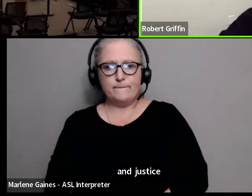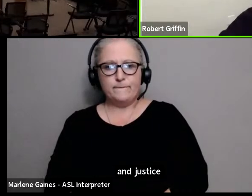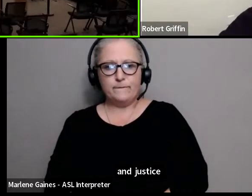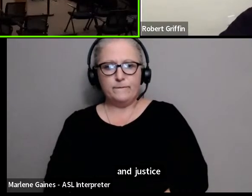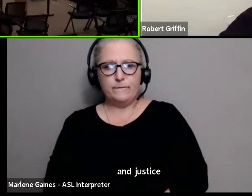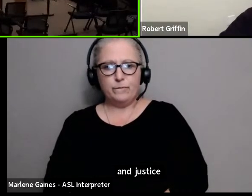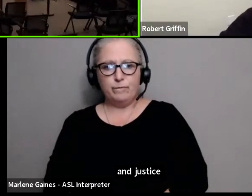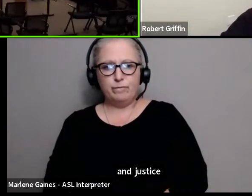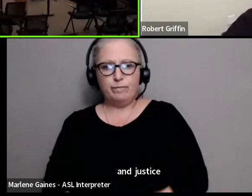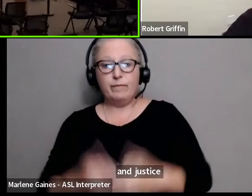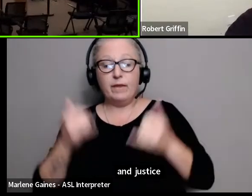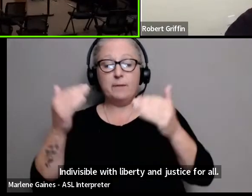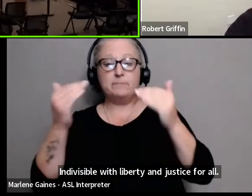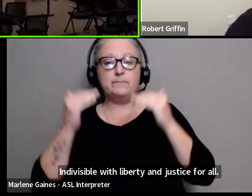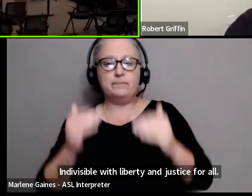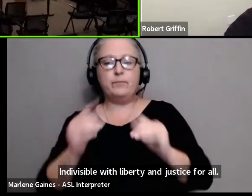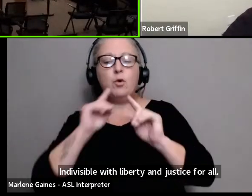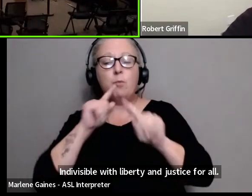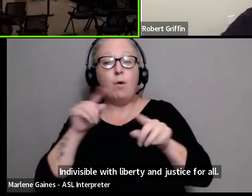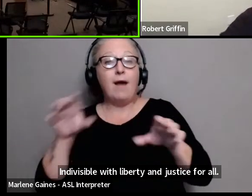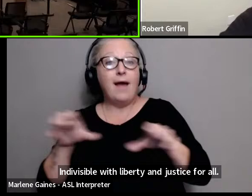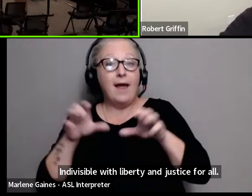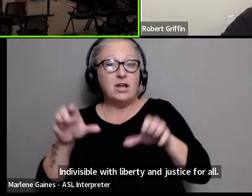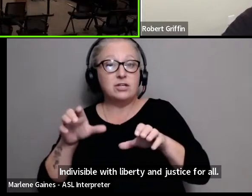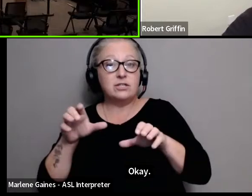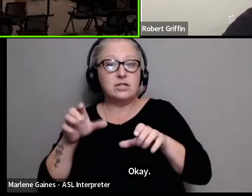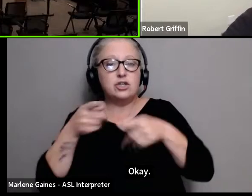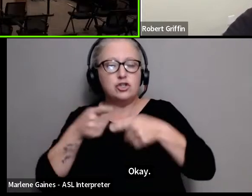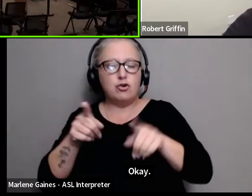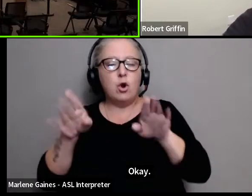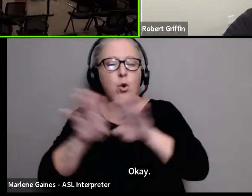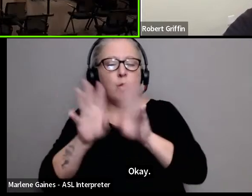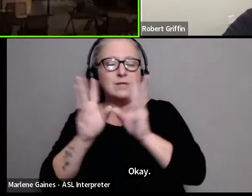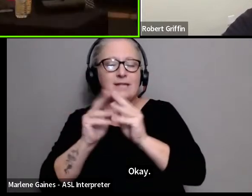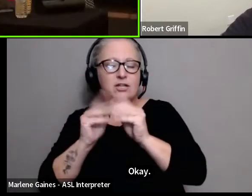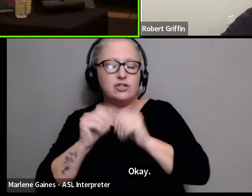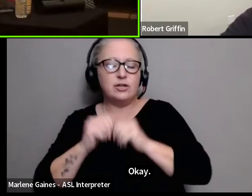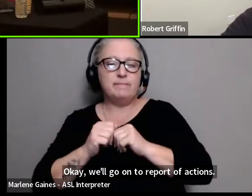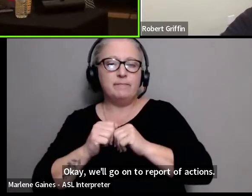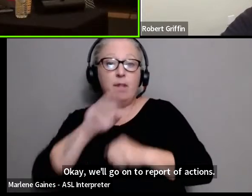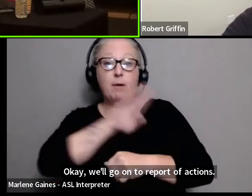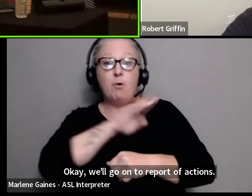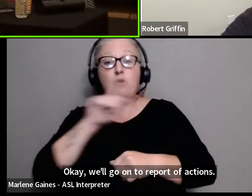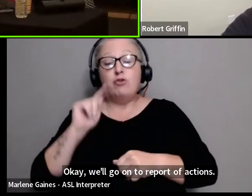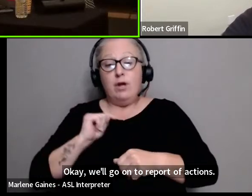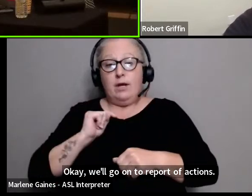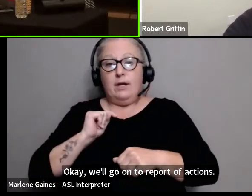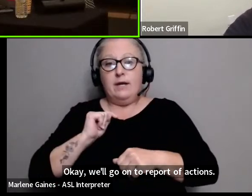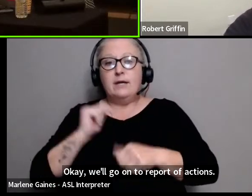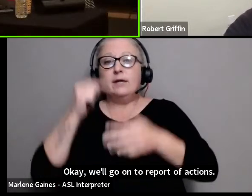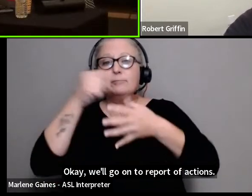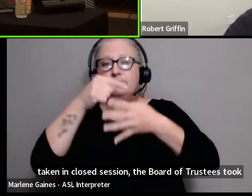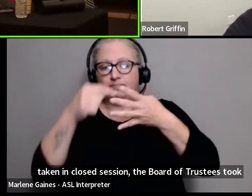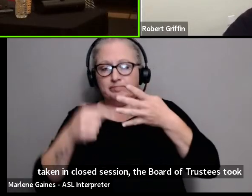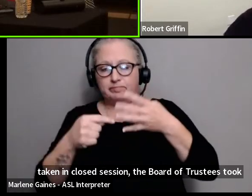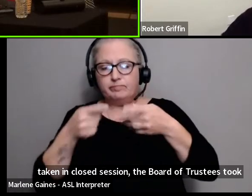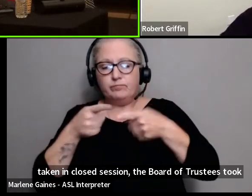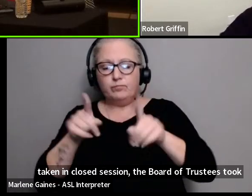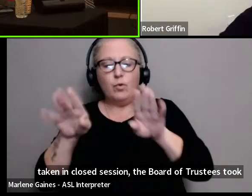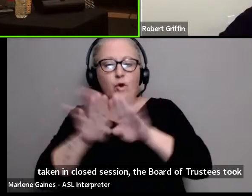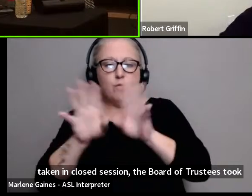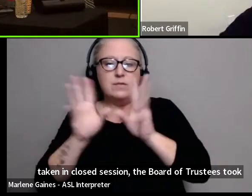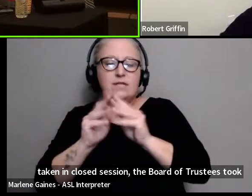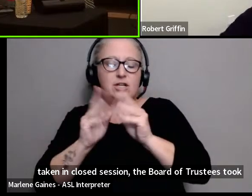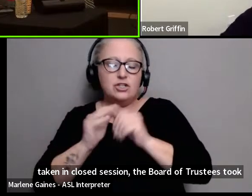Okay, we'll go on to report of actions taken in closed session. The Board of Trustees took the following actions during closed